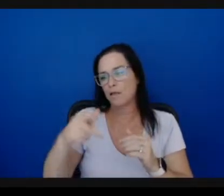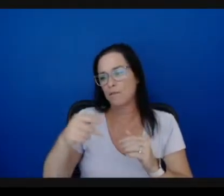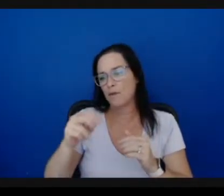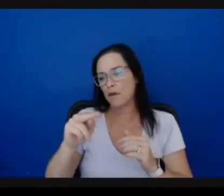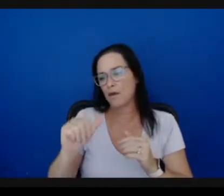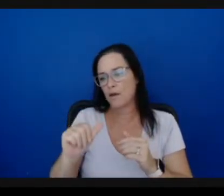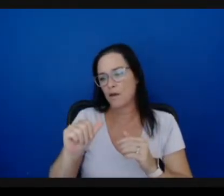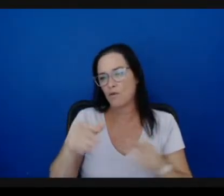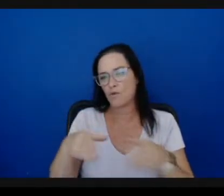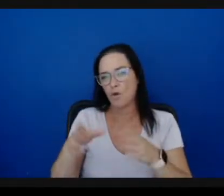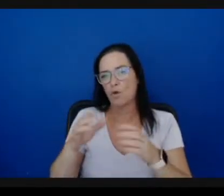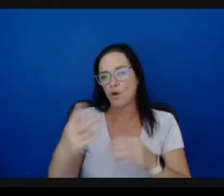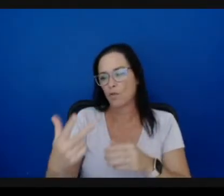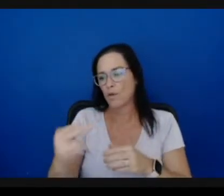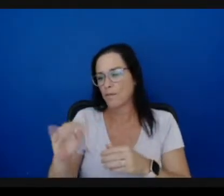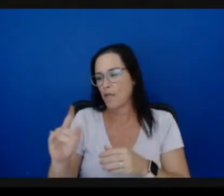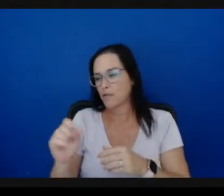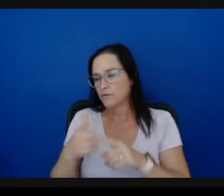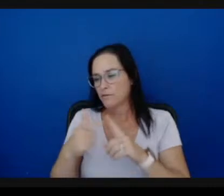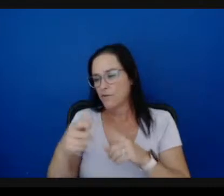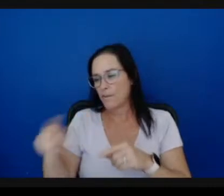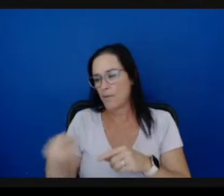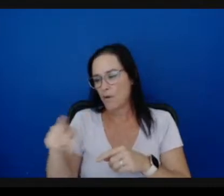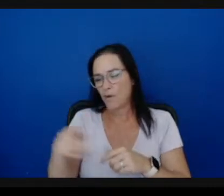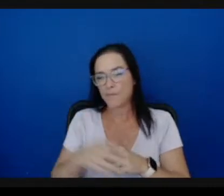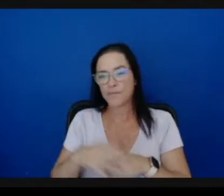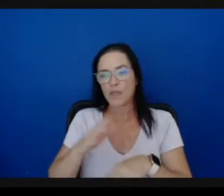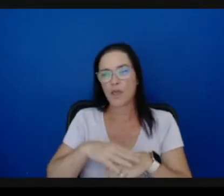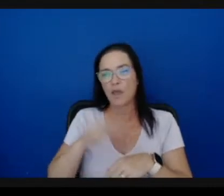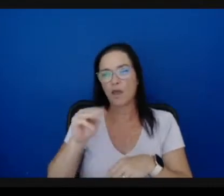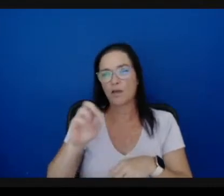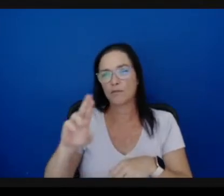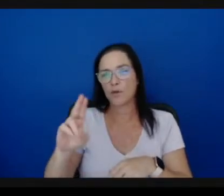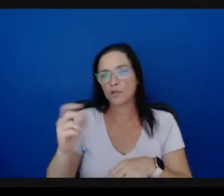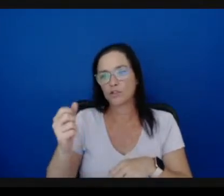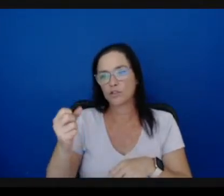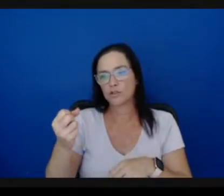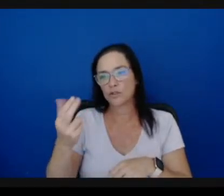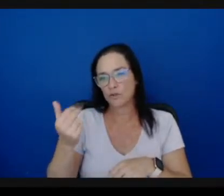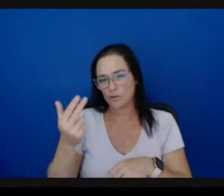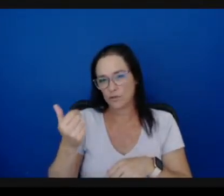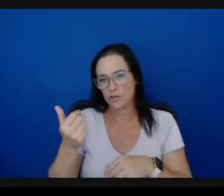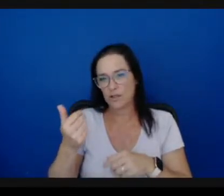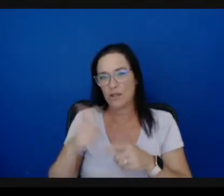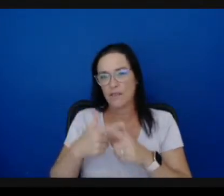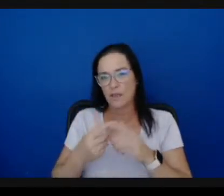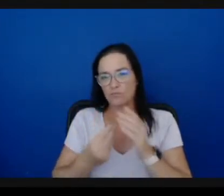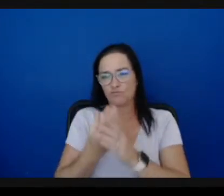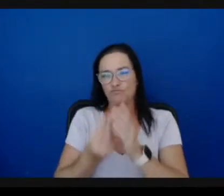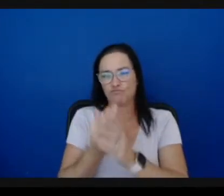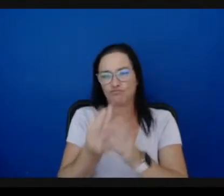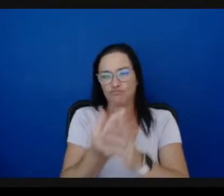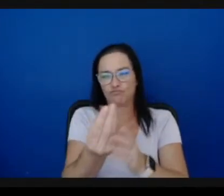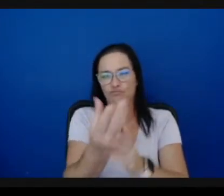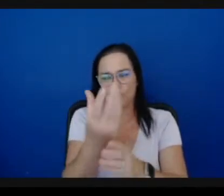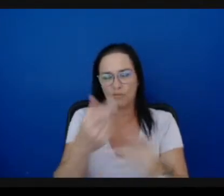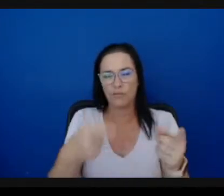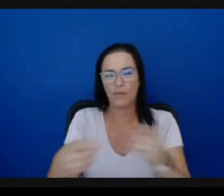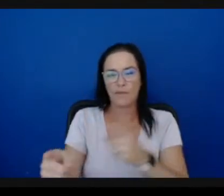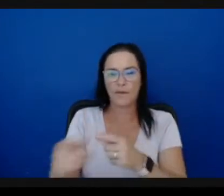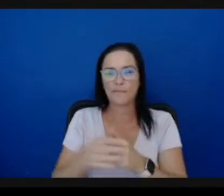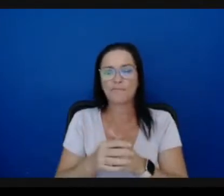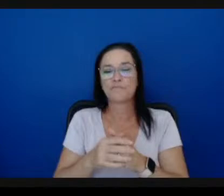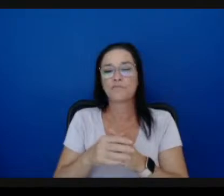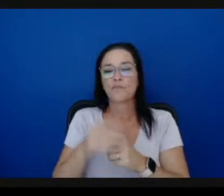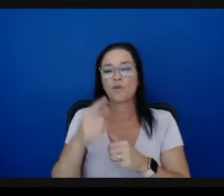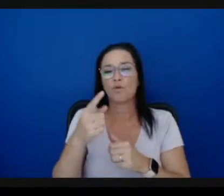eruption. On March 13th, other cracks opened and eruptions took place progressively along a fissure 1/4 mile